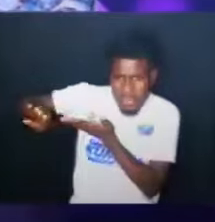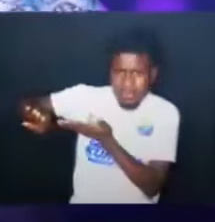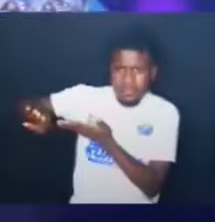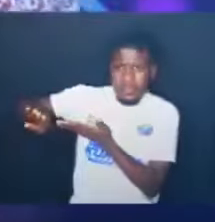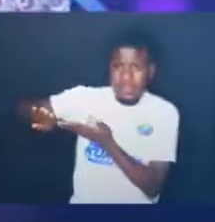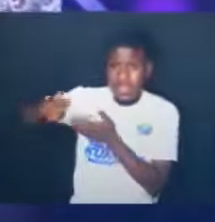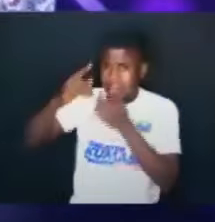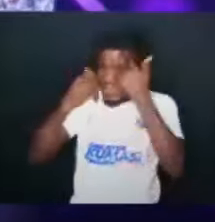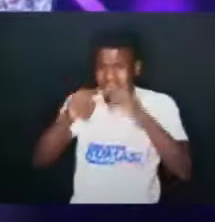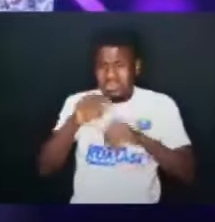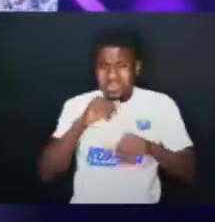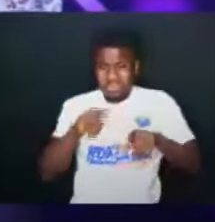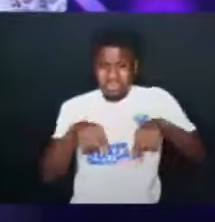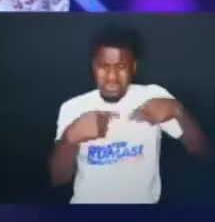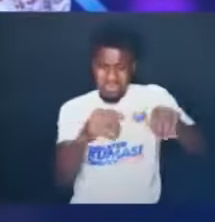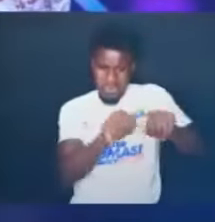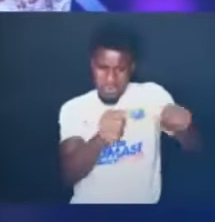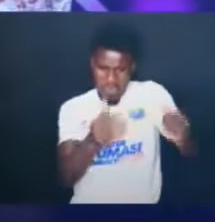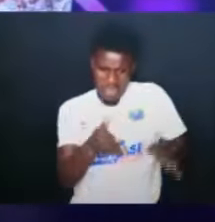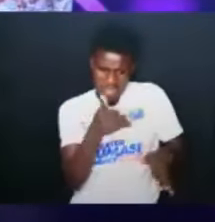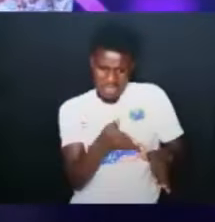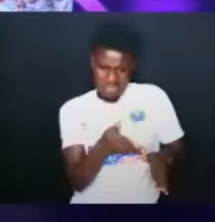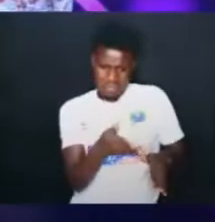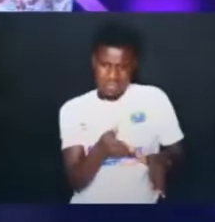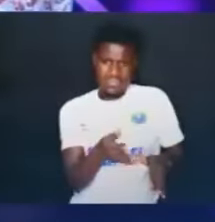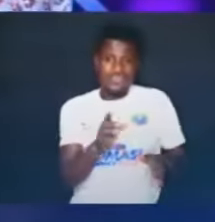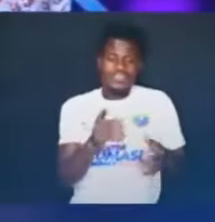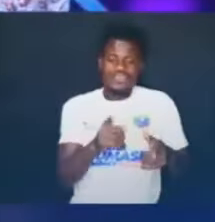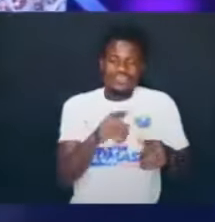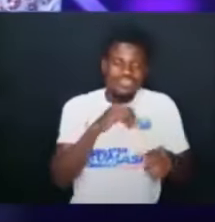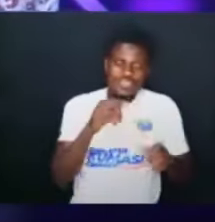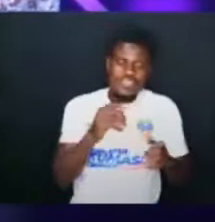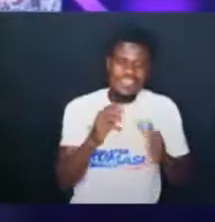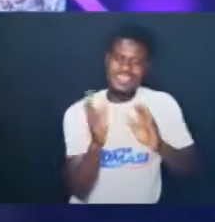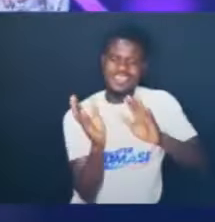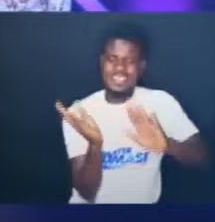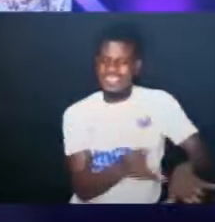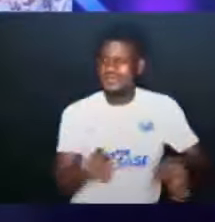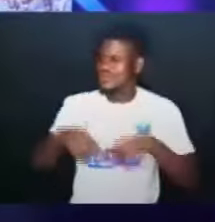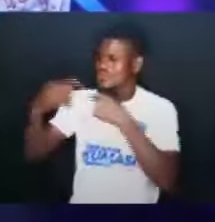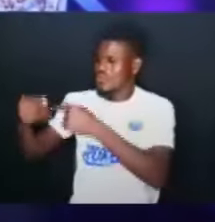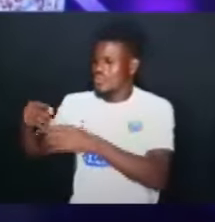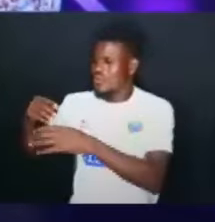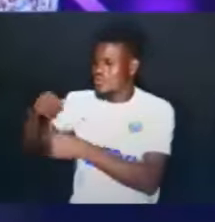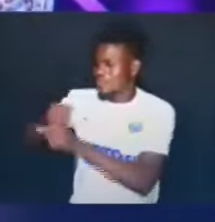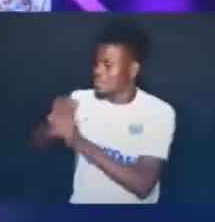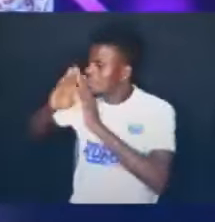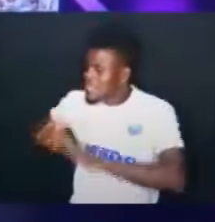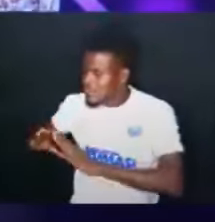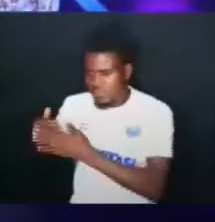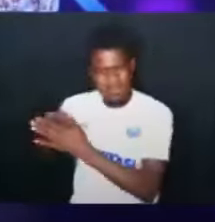Forgive. Because you don't have to go and make any reconciliation. You have something against someone, so at that